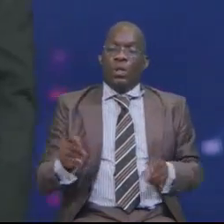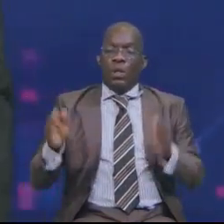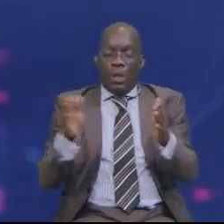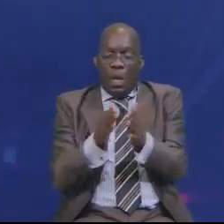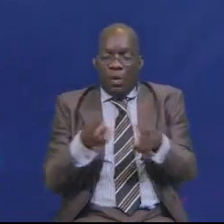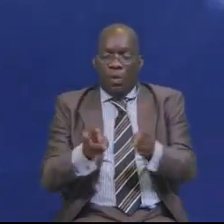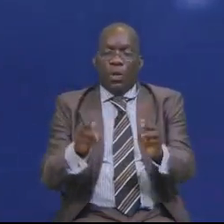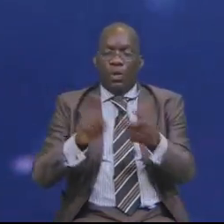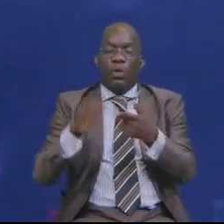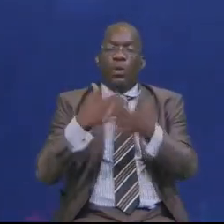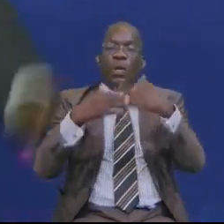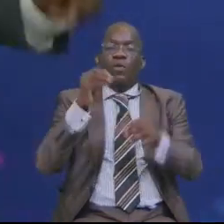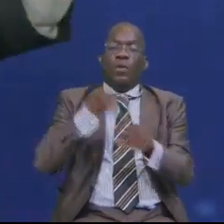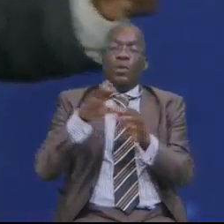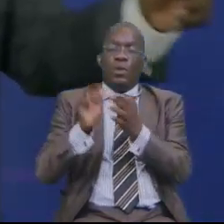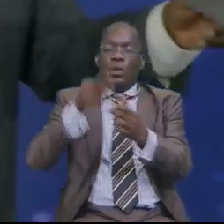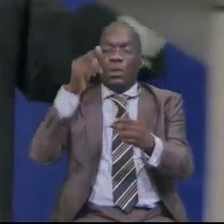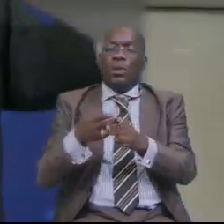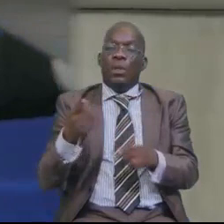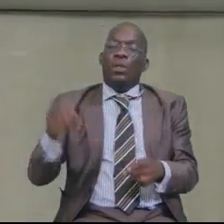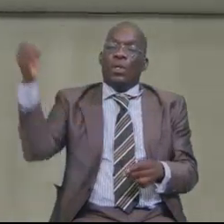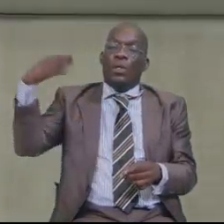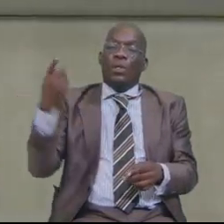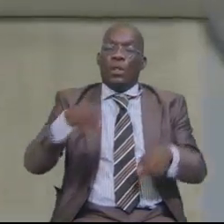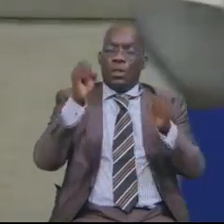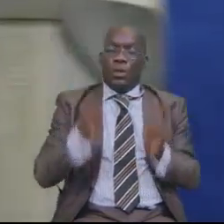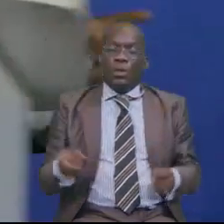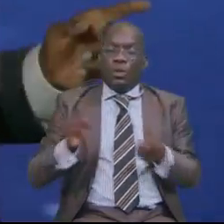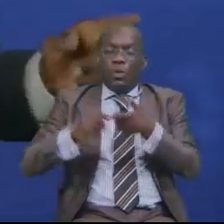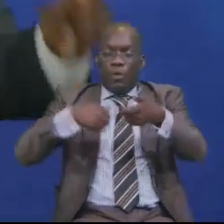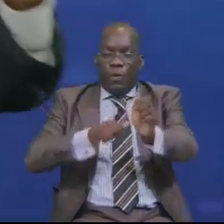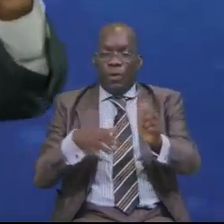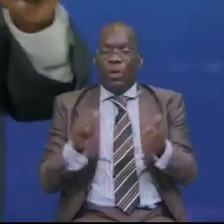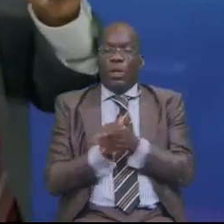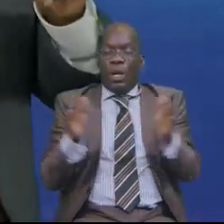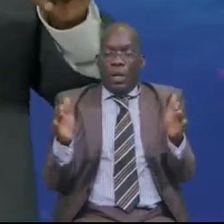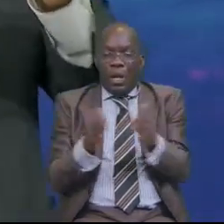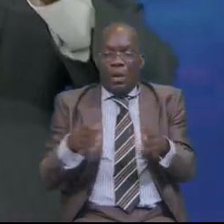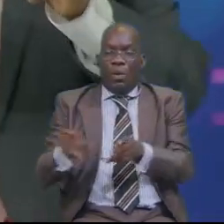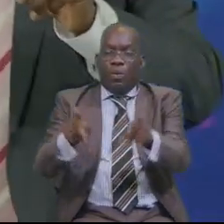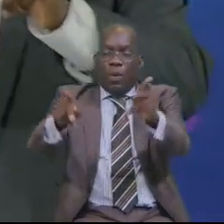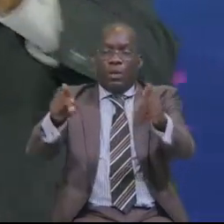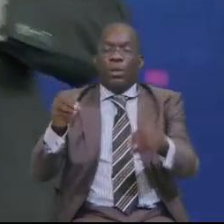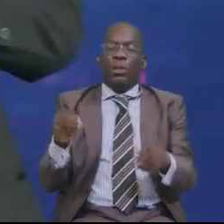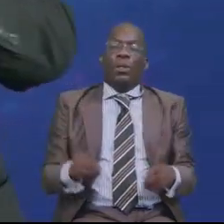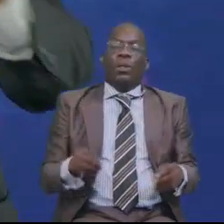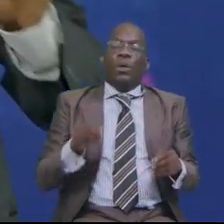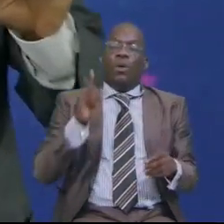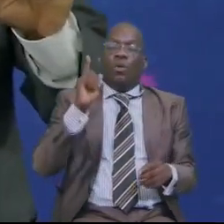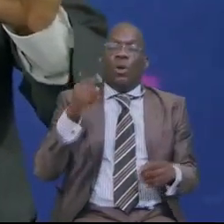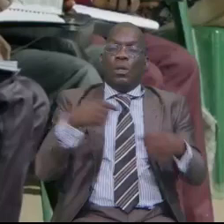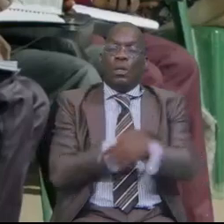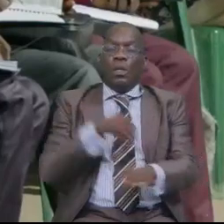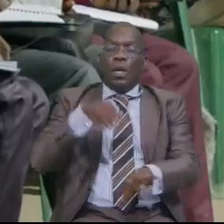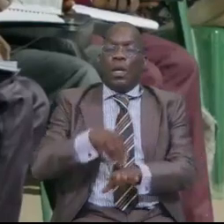the strength and the grace to follow after that narrow path, one day at a